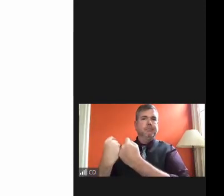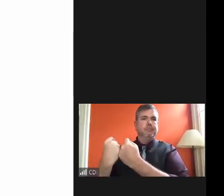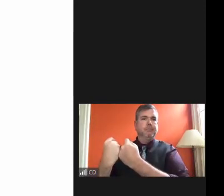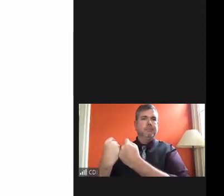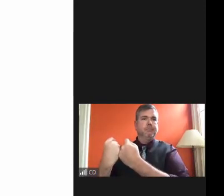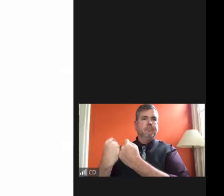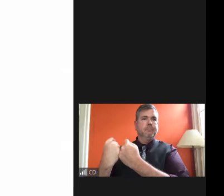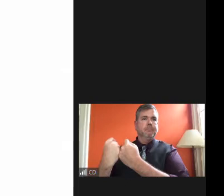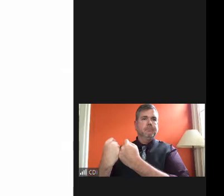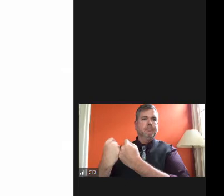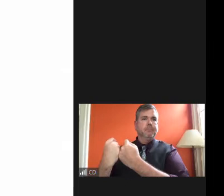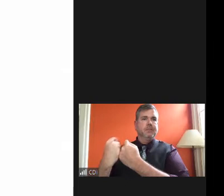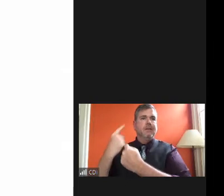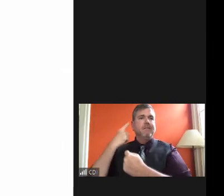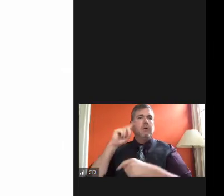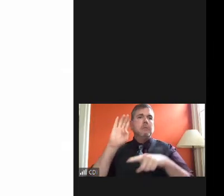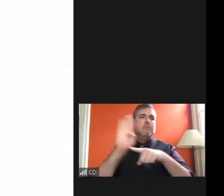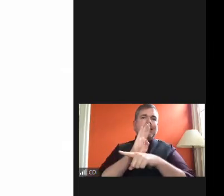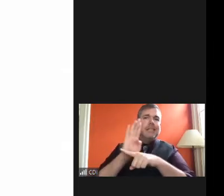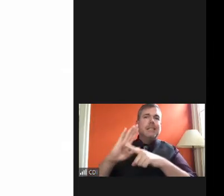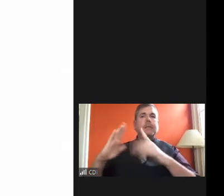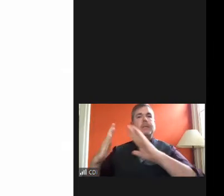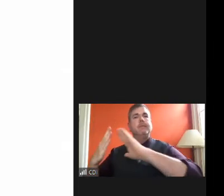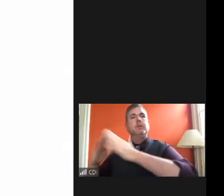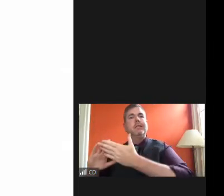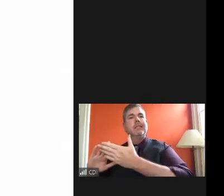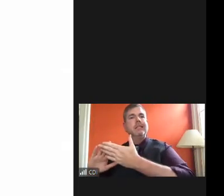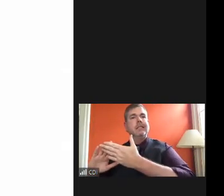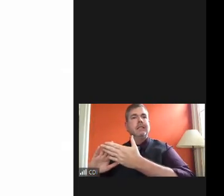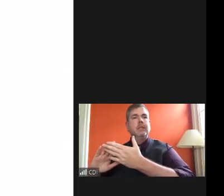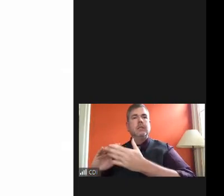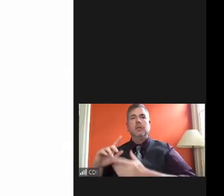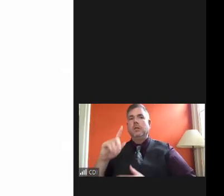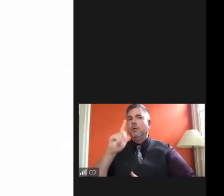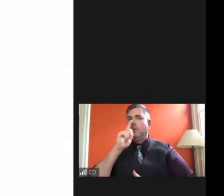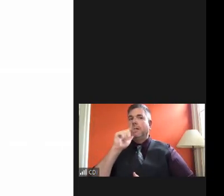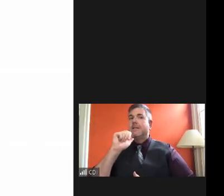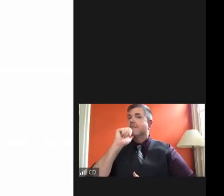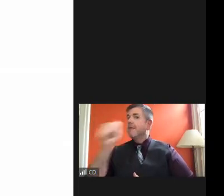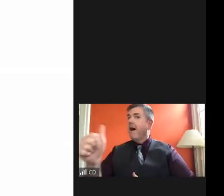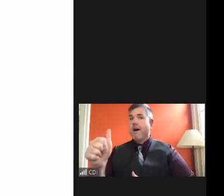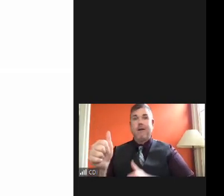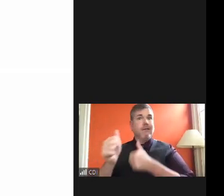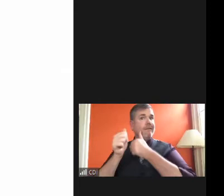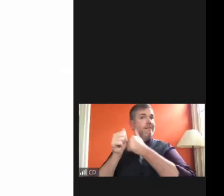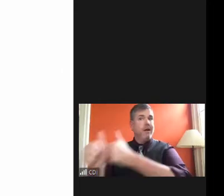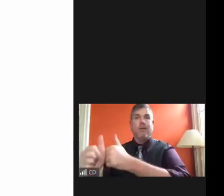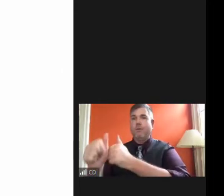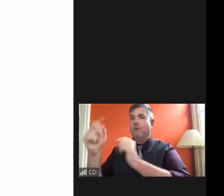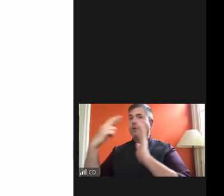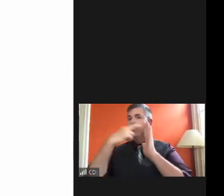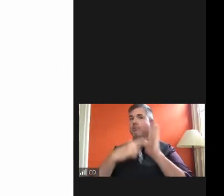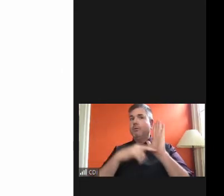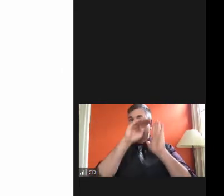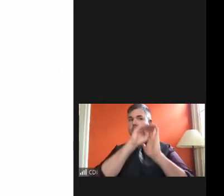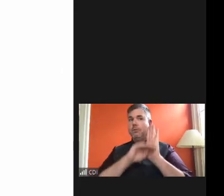may not be adhering to the law and the standards, using existing infrastructure. So the Department